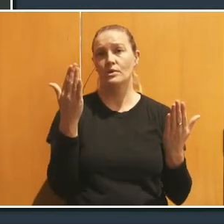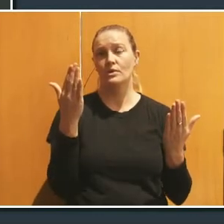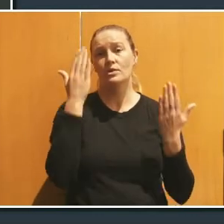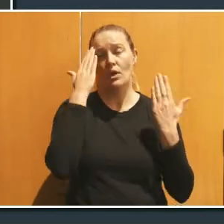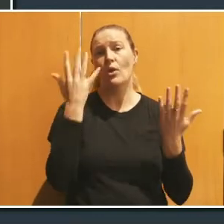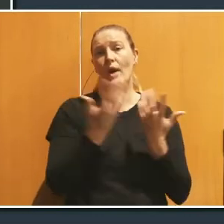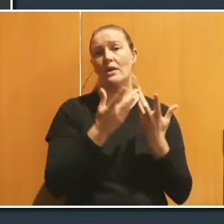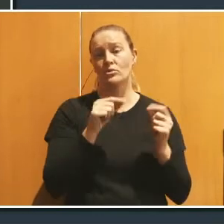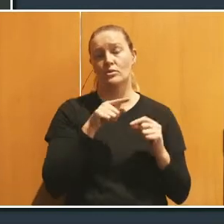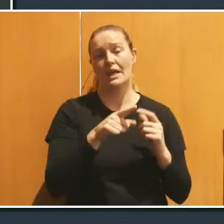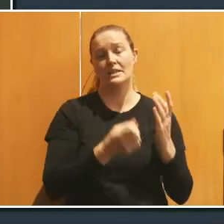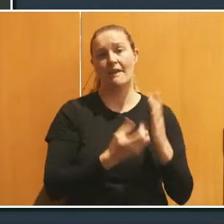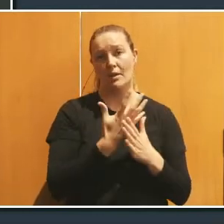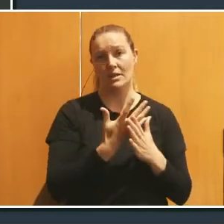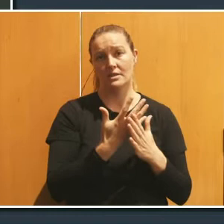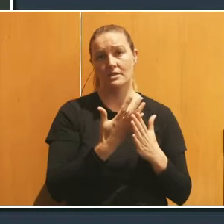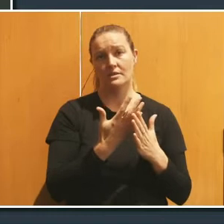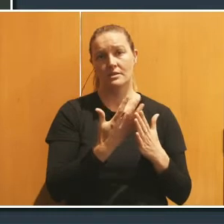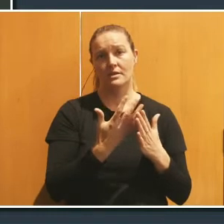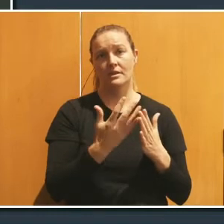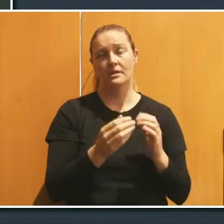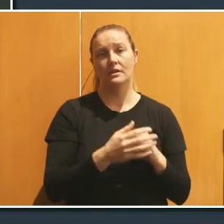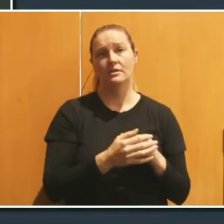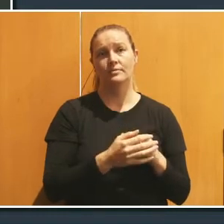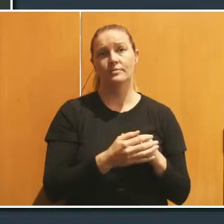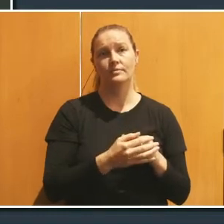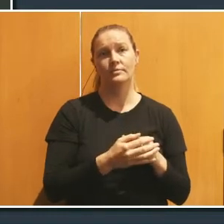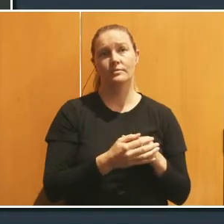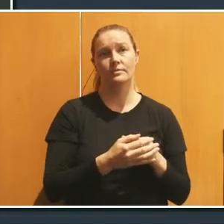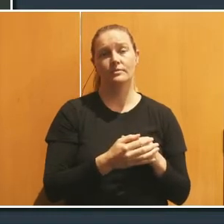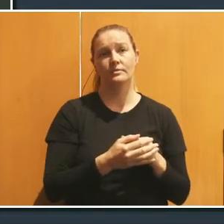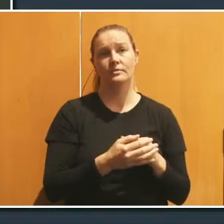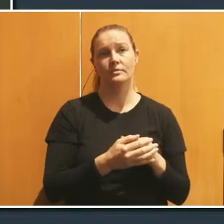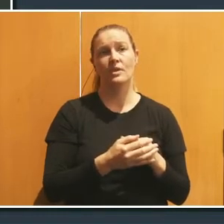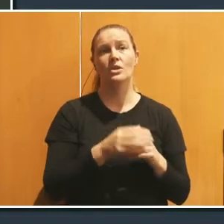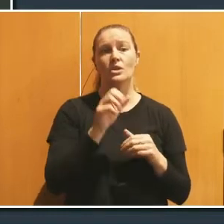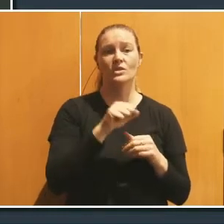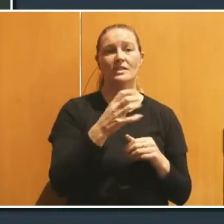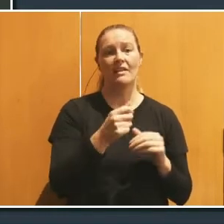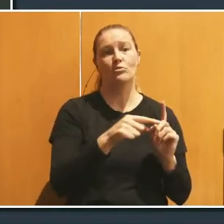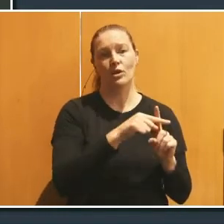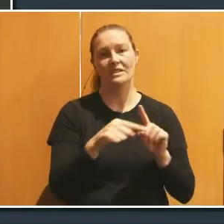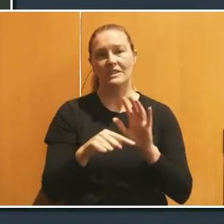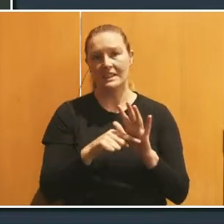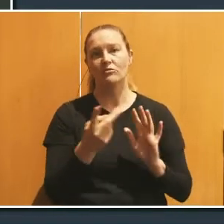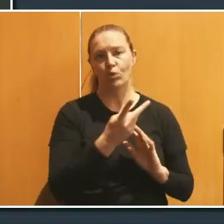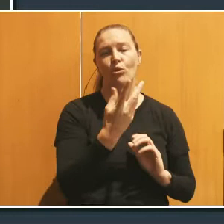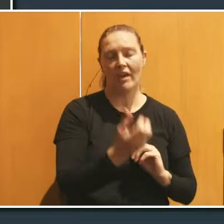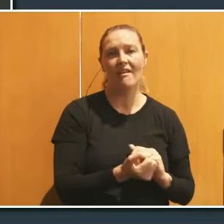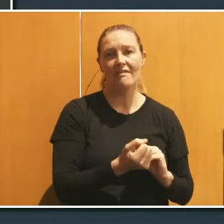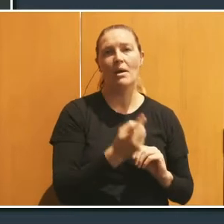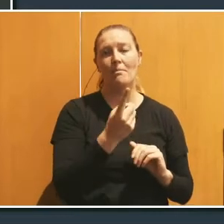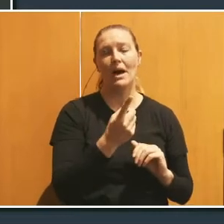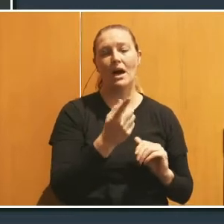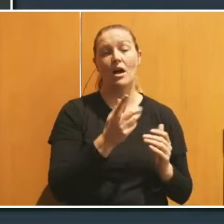know-how. So I think it's probably done good and bad in different ways, but I don't know if it so